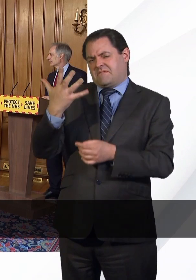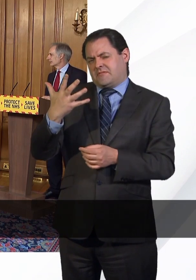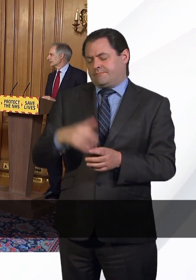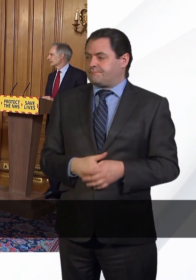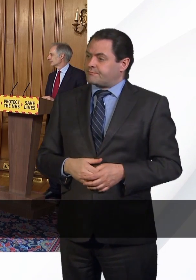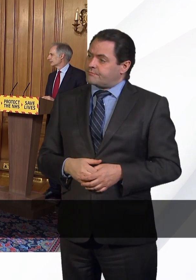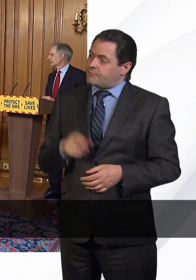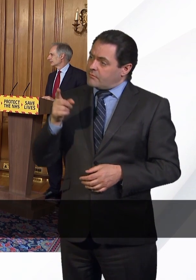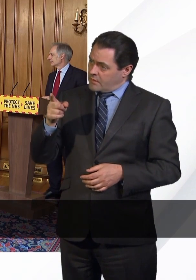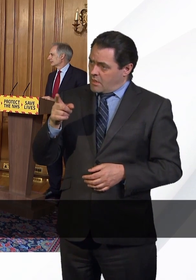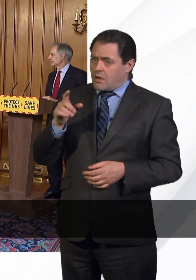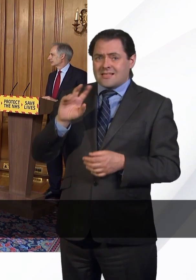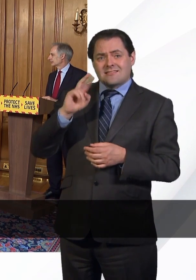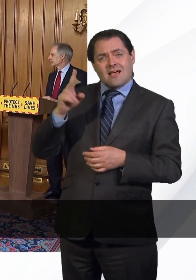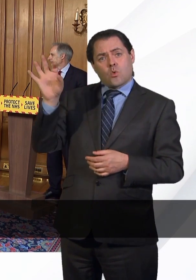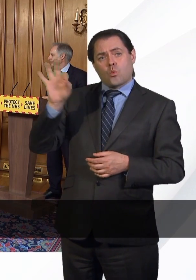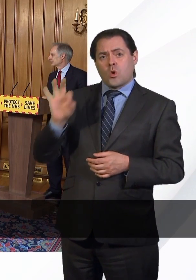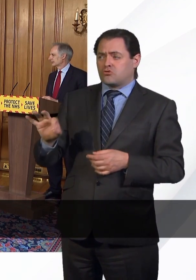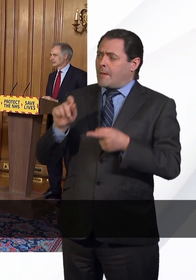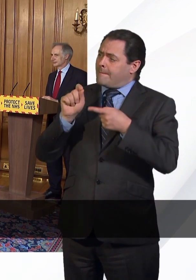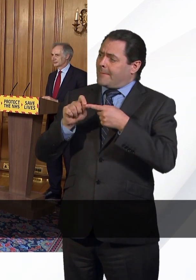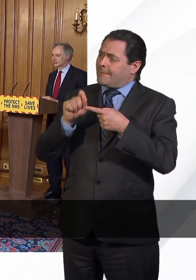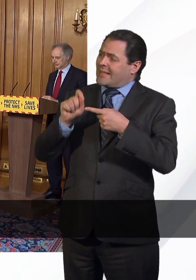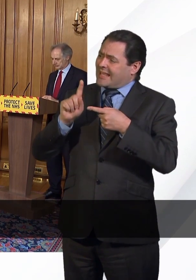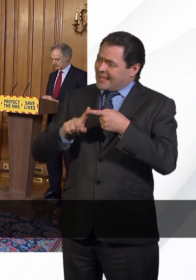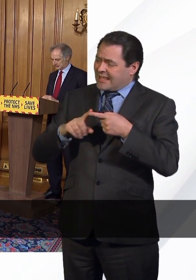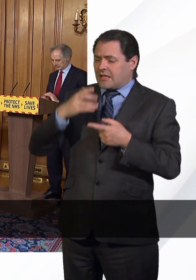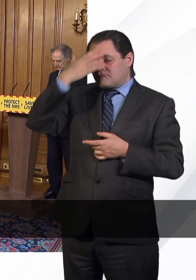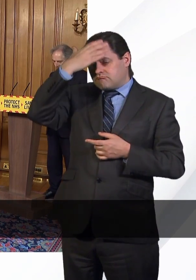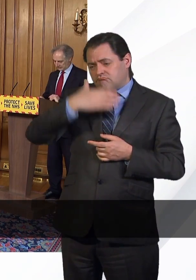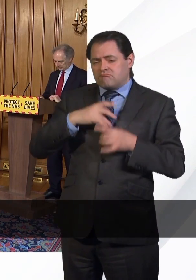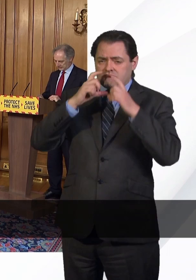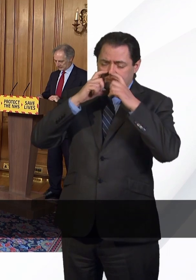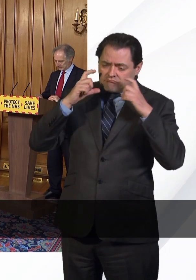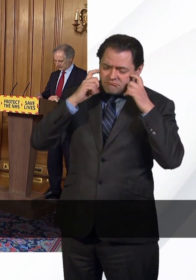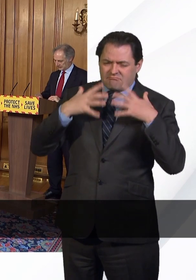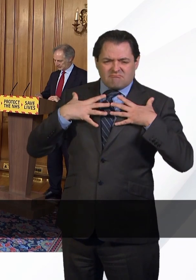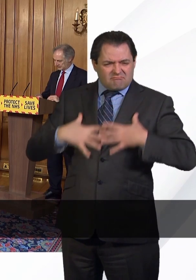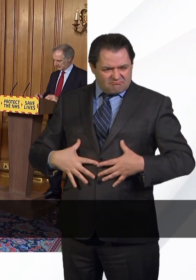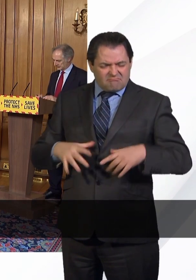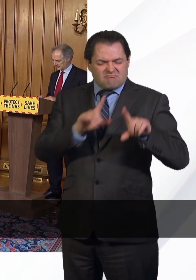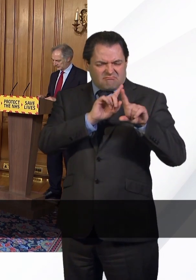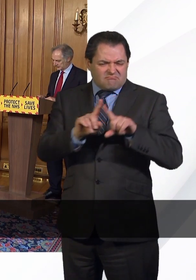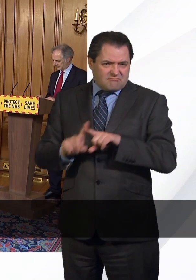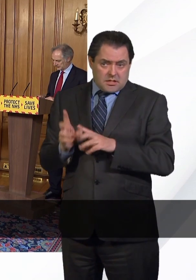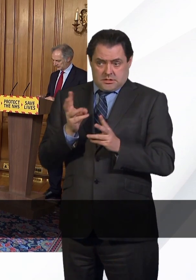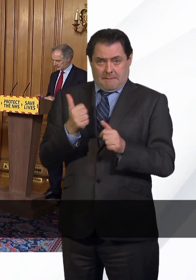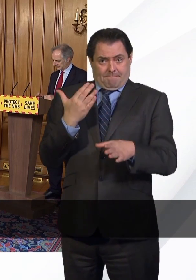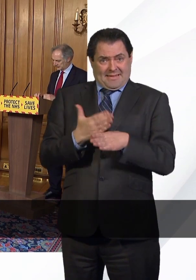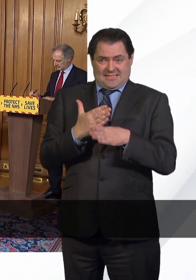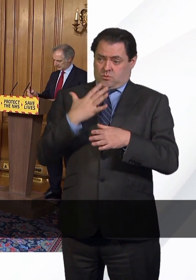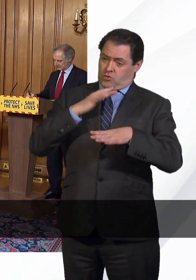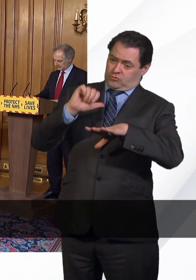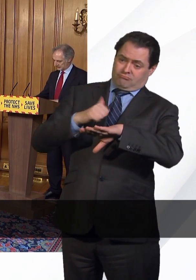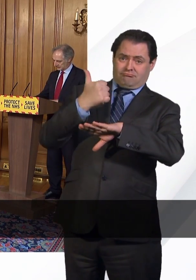staff. Where will they procure it, and will they be in competition with the NHS? Well, this is a really important question when